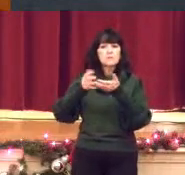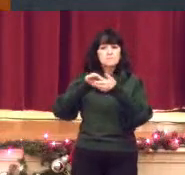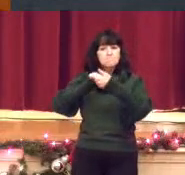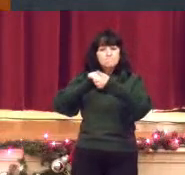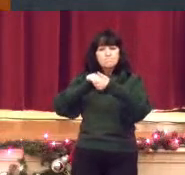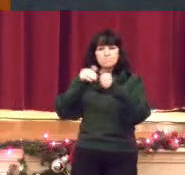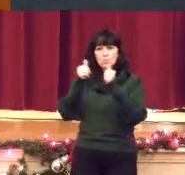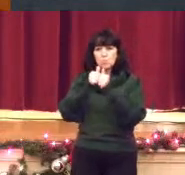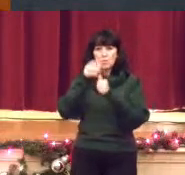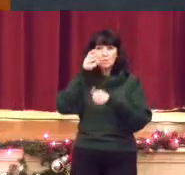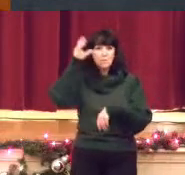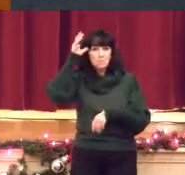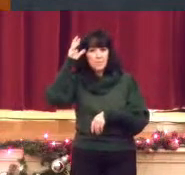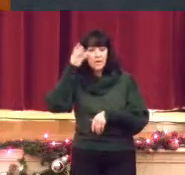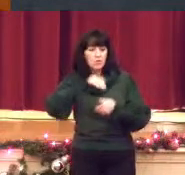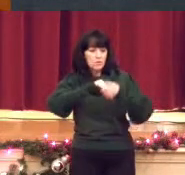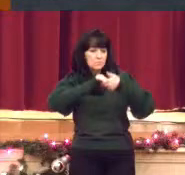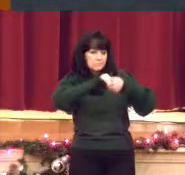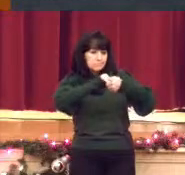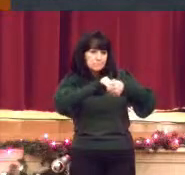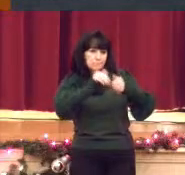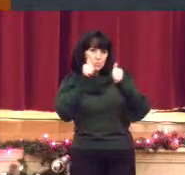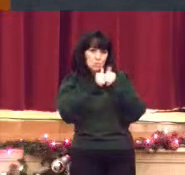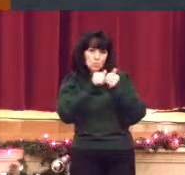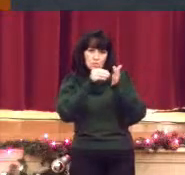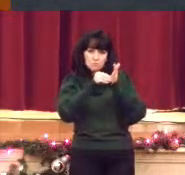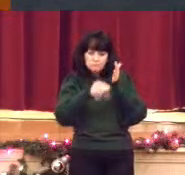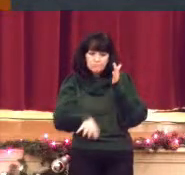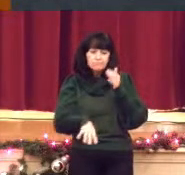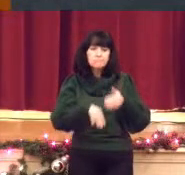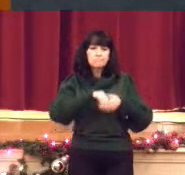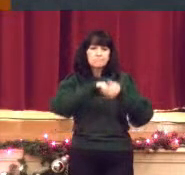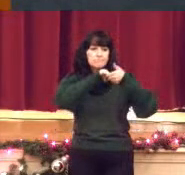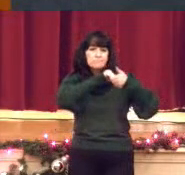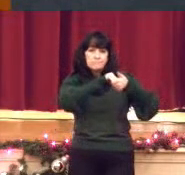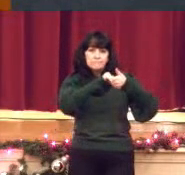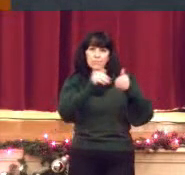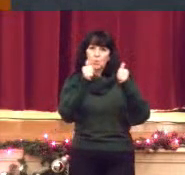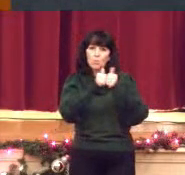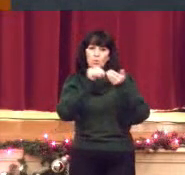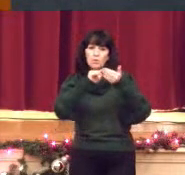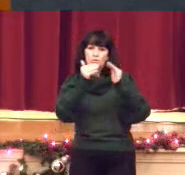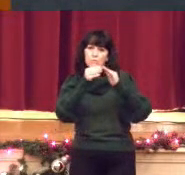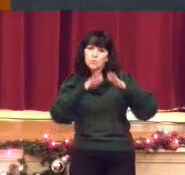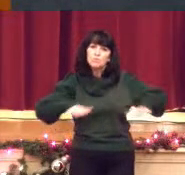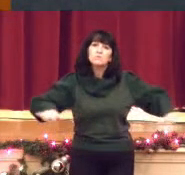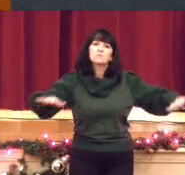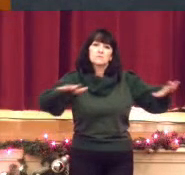We have to connect the community with our families in order